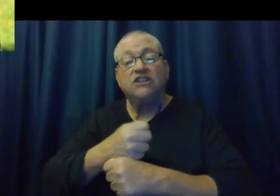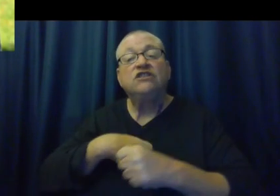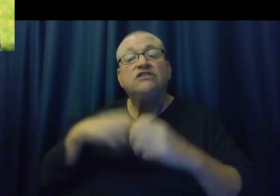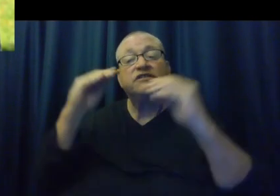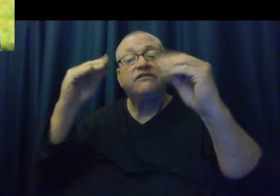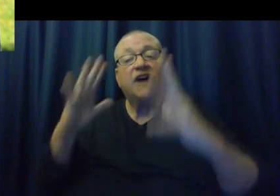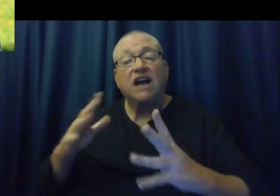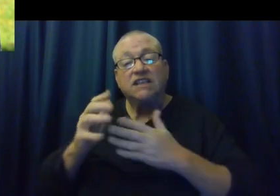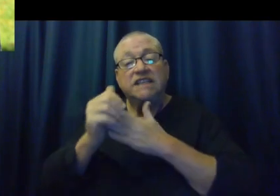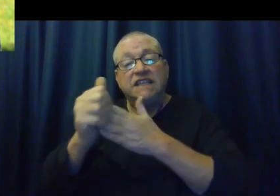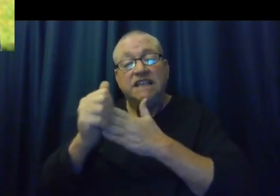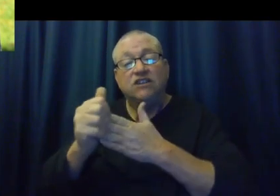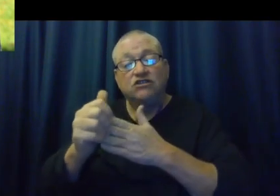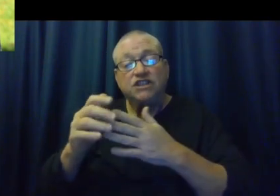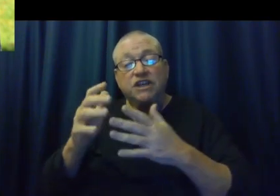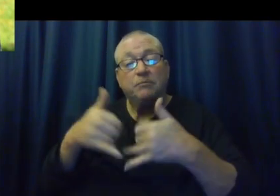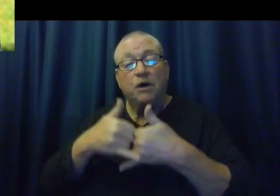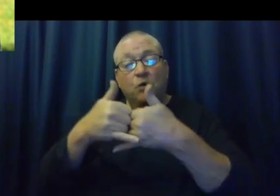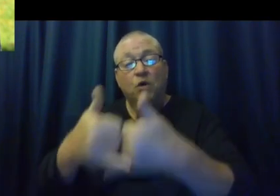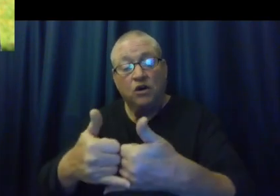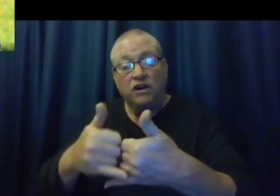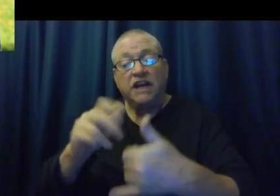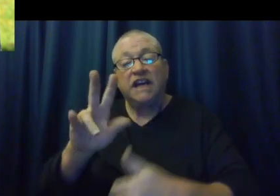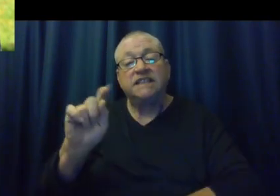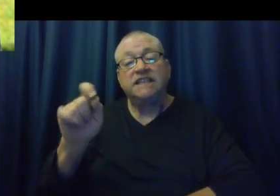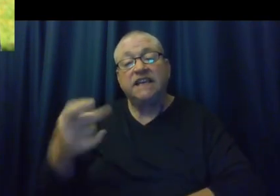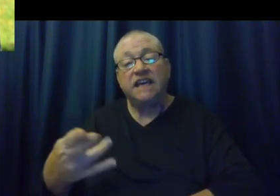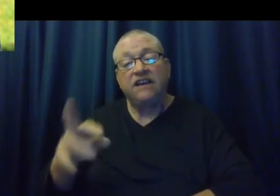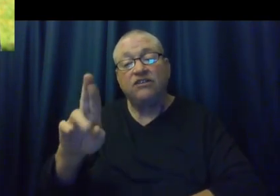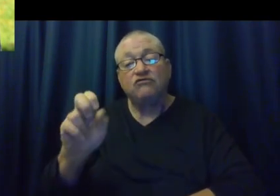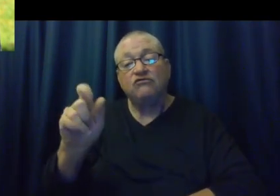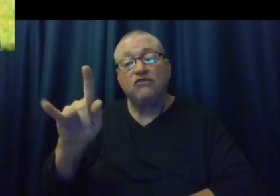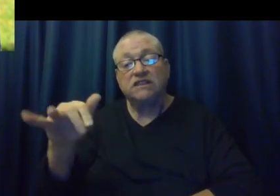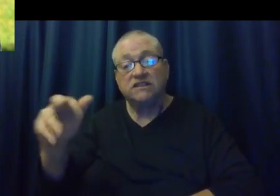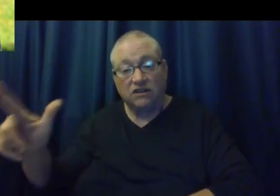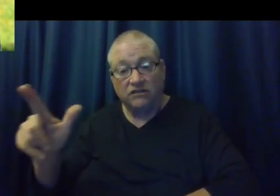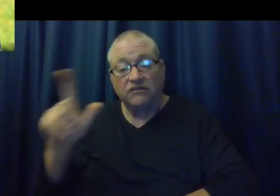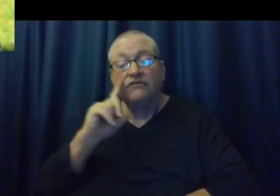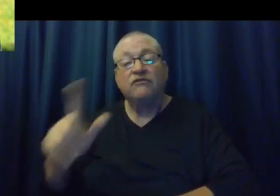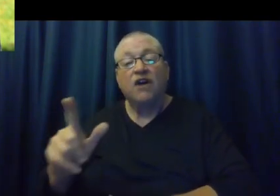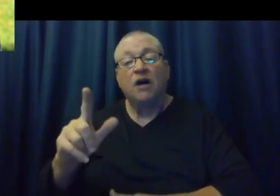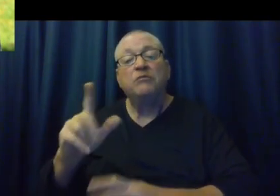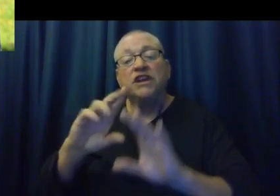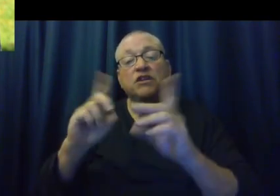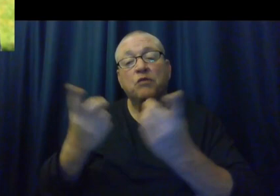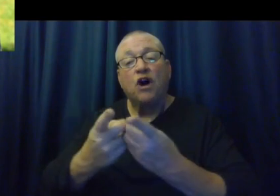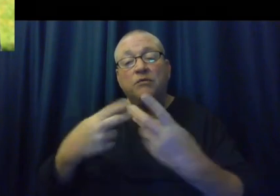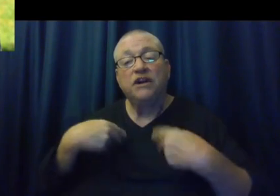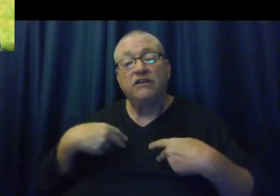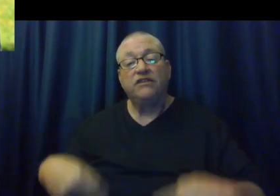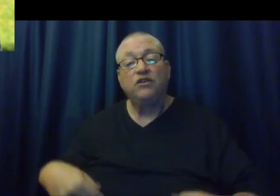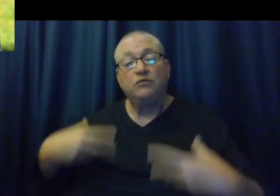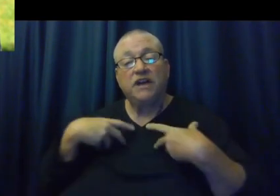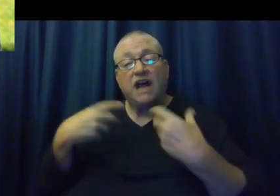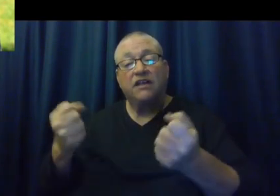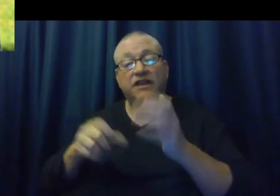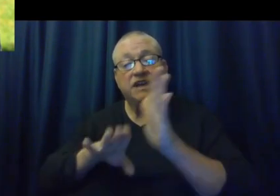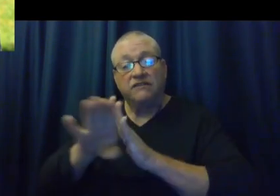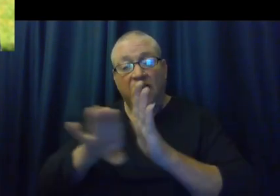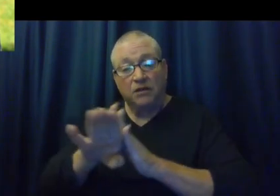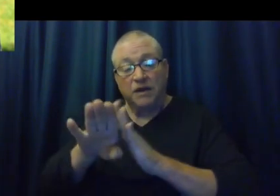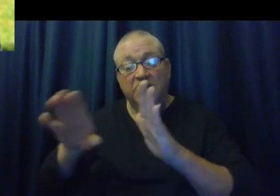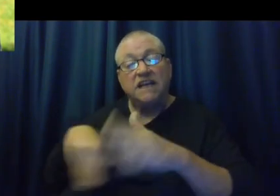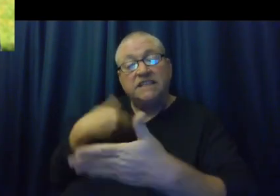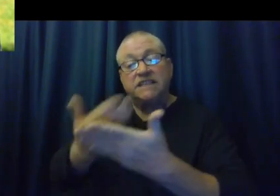Outstanding Faculty Leadership Award is Keith Russell from the Department of Health and Human Development. Since his arrival to Western